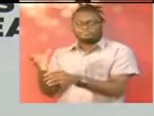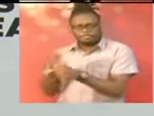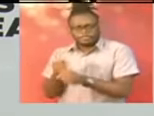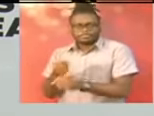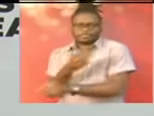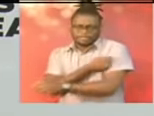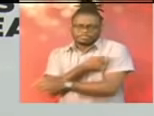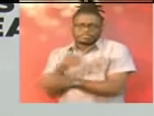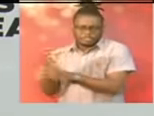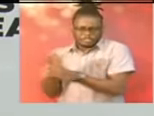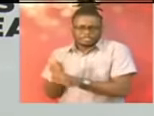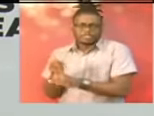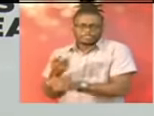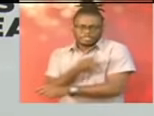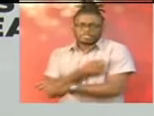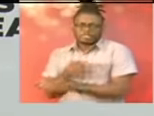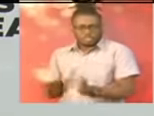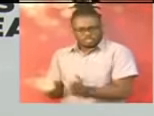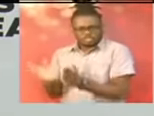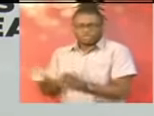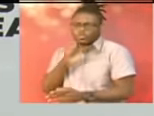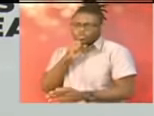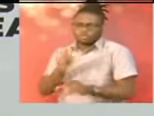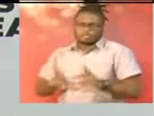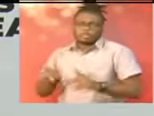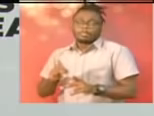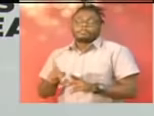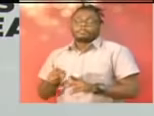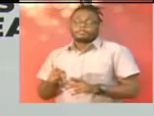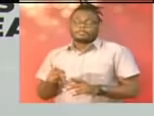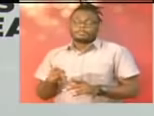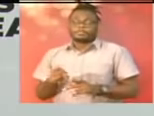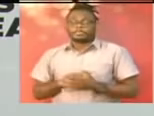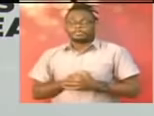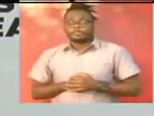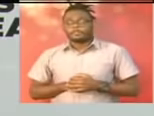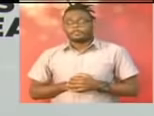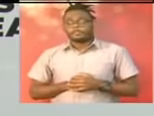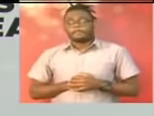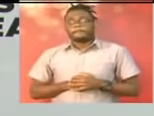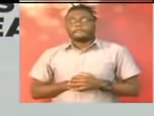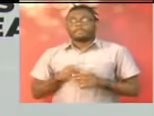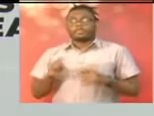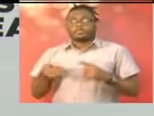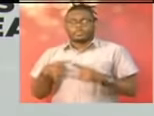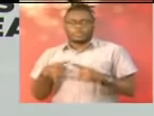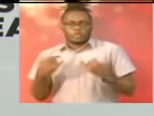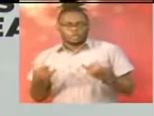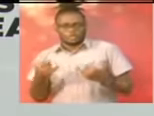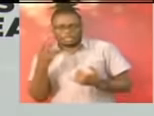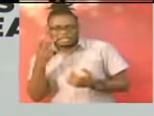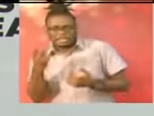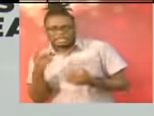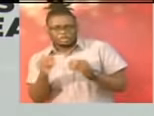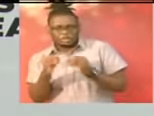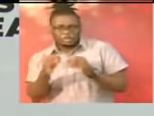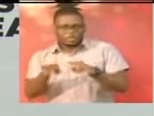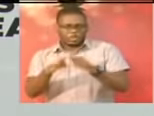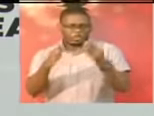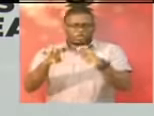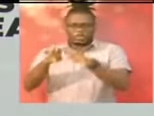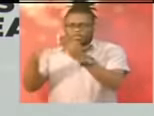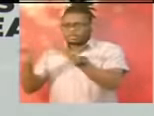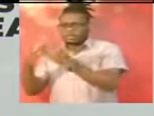that. And of course, as the COVID-19 restrictions have been eased, we want to remind you to remain